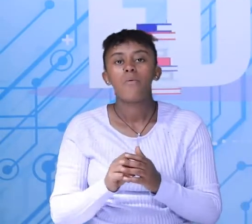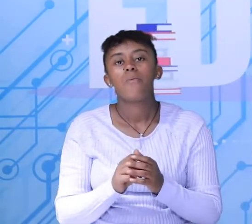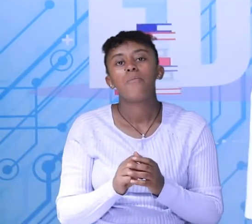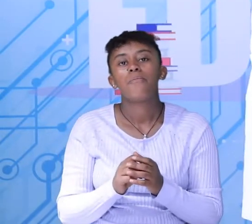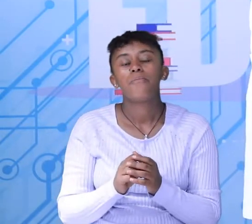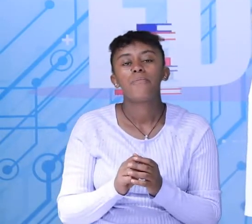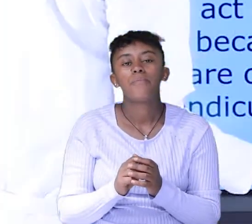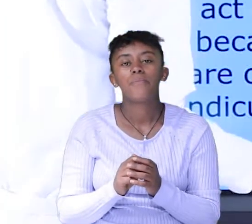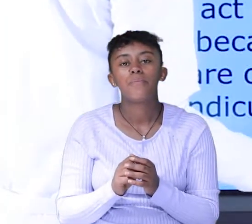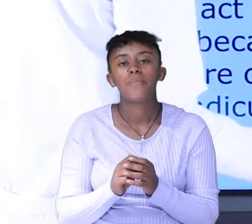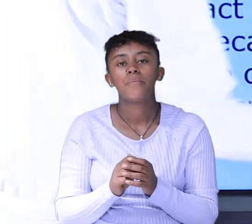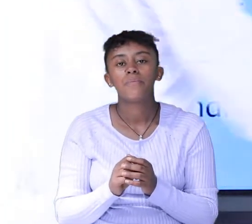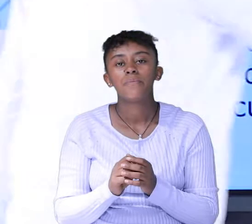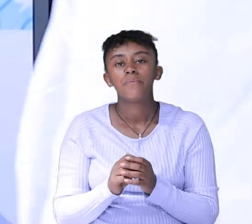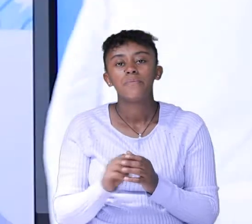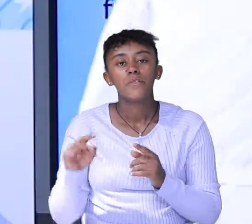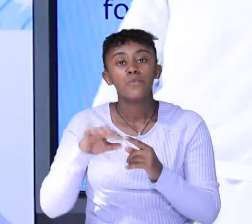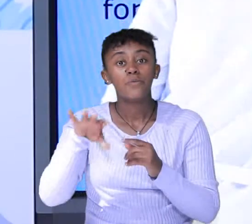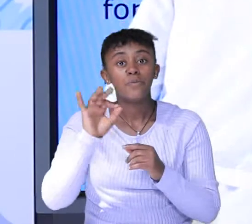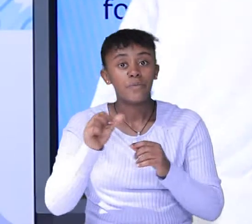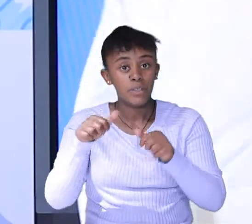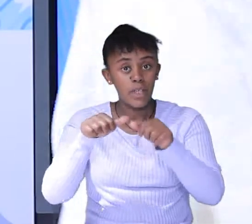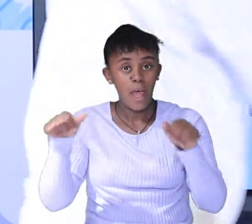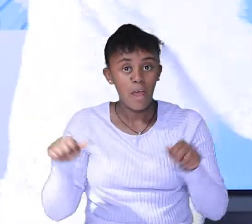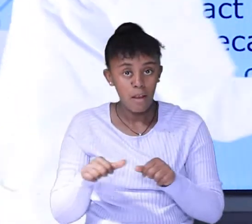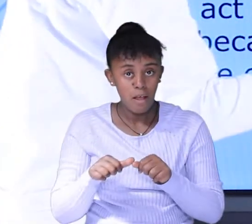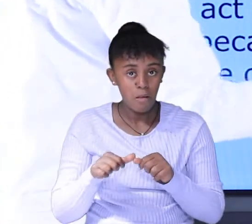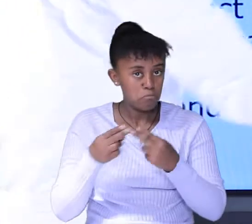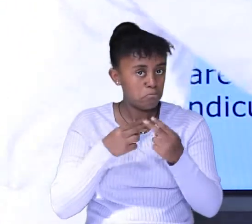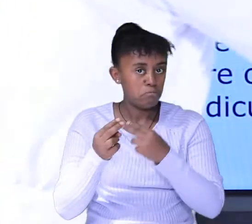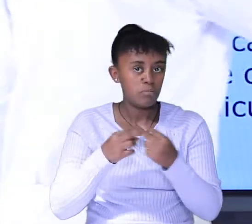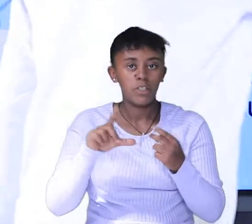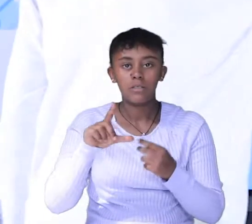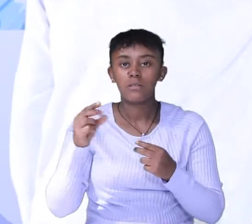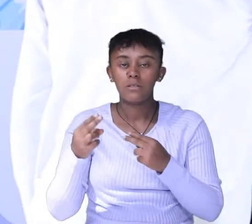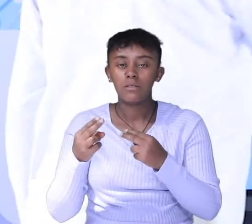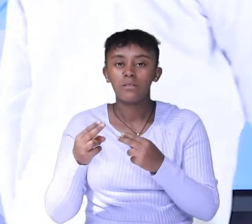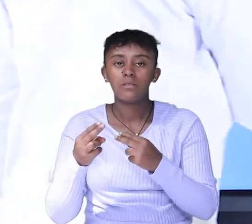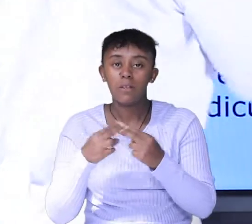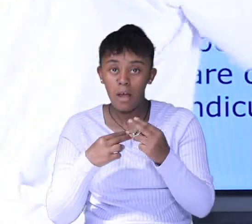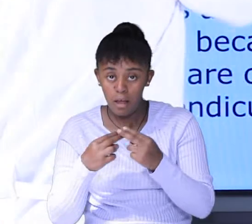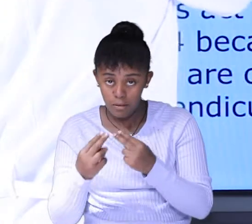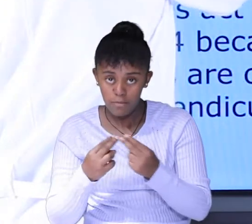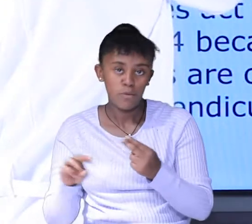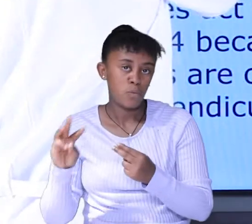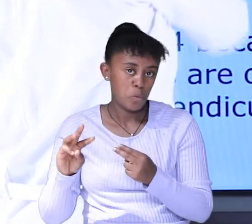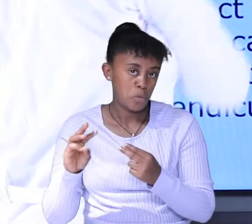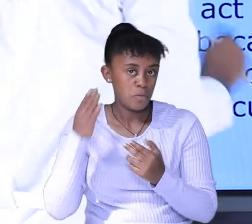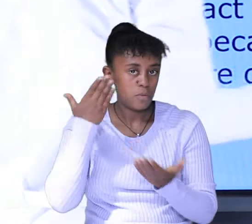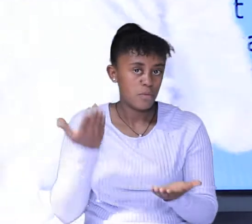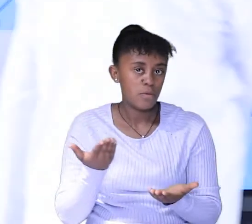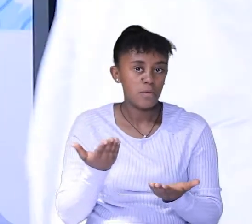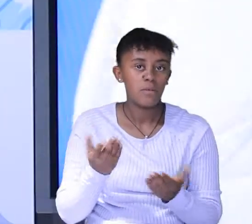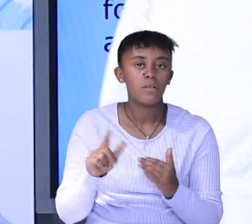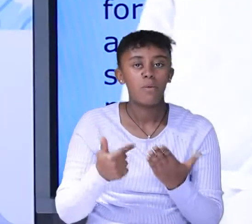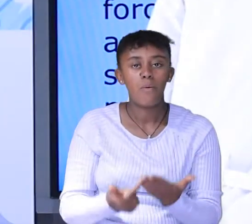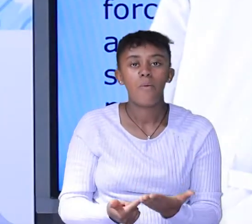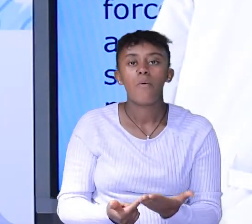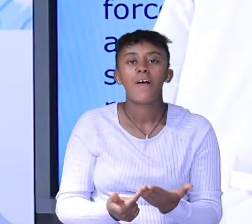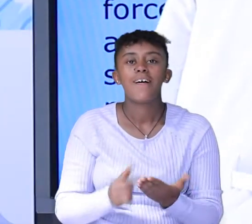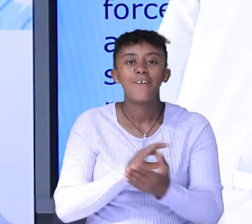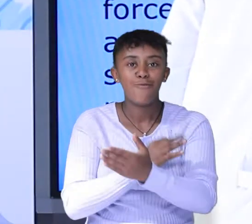magnetic field, What is the magnetic force on a wire of length 6 centimeter carries a